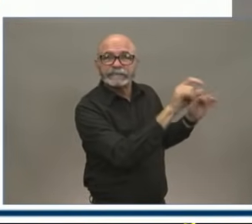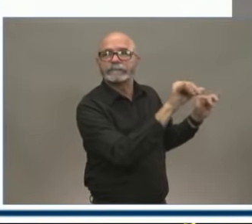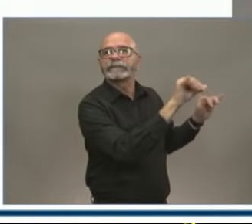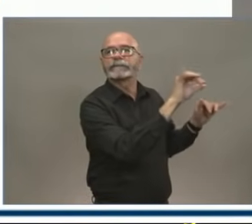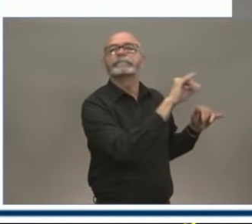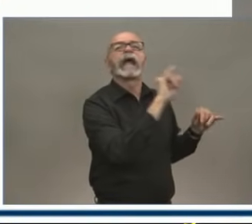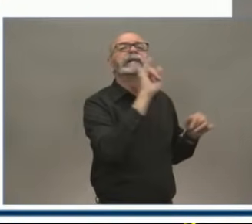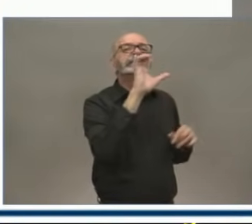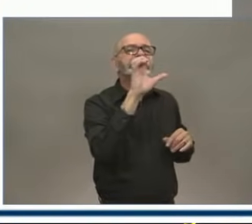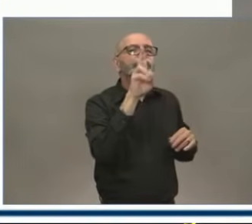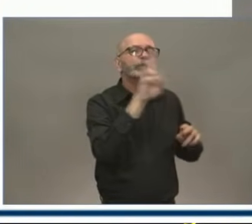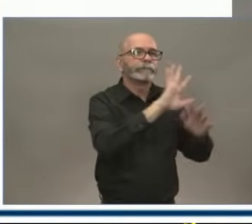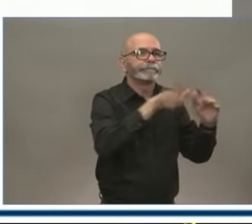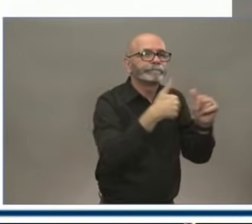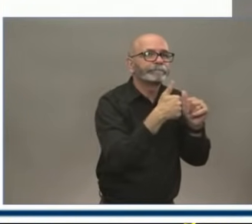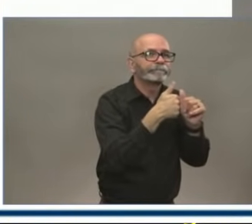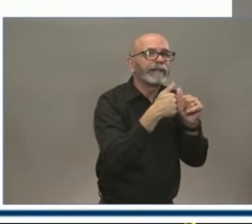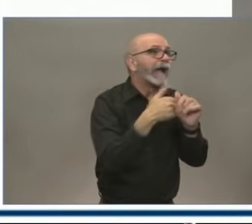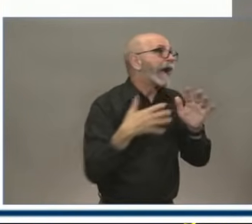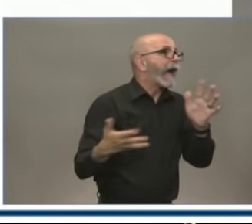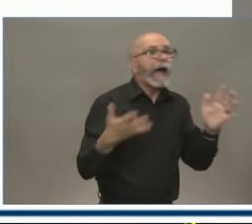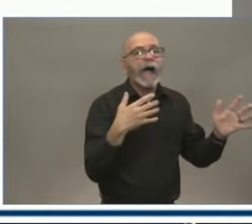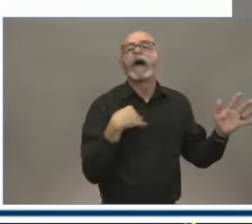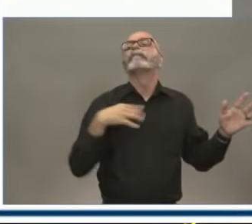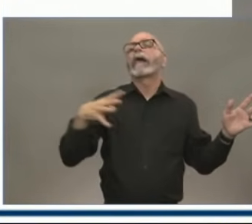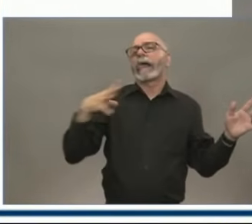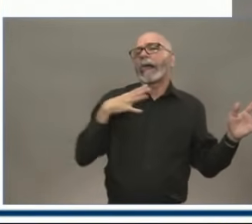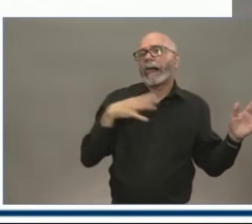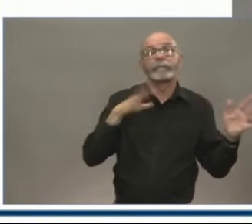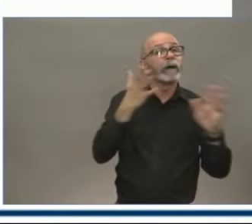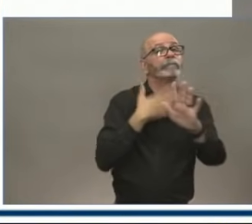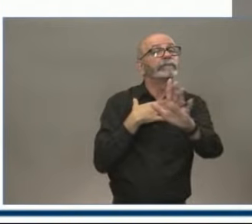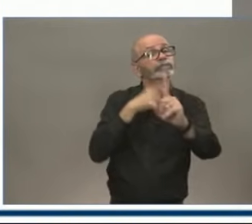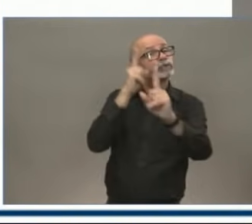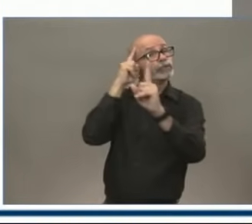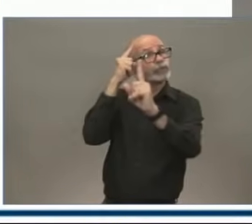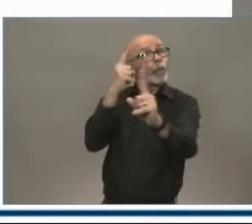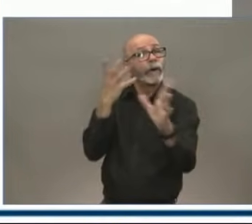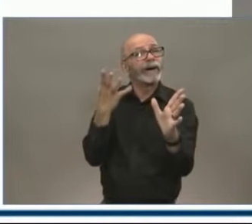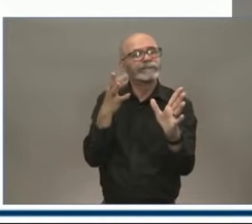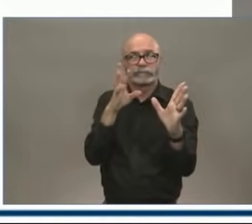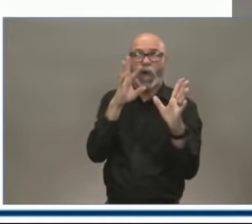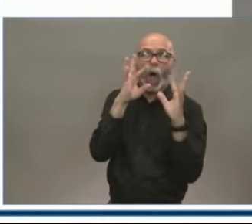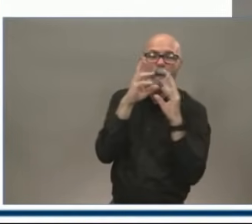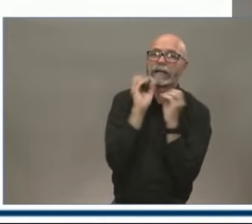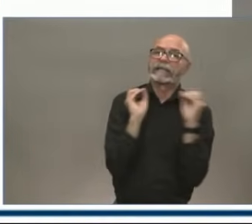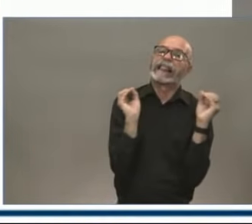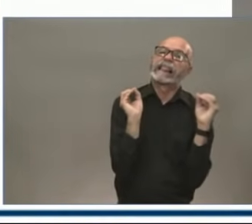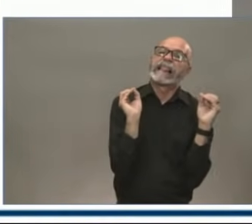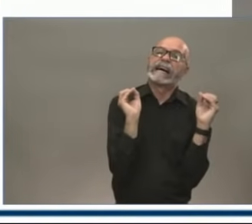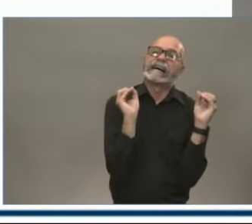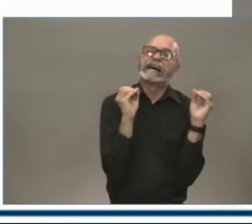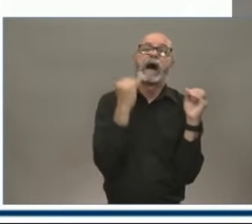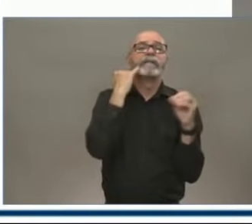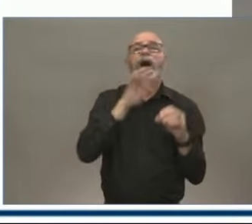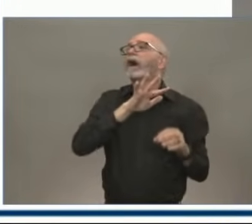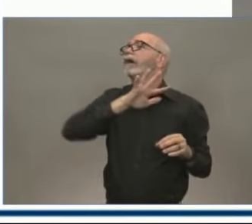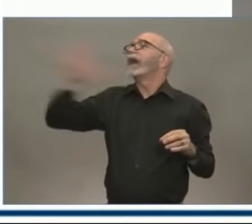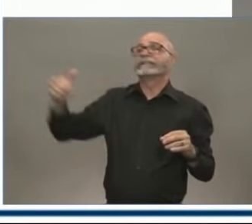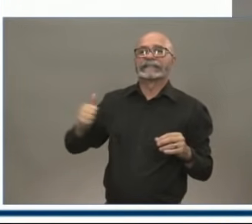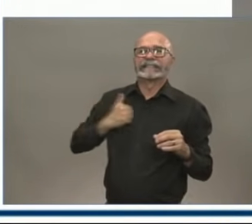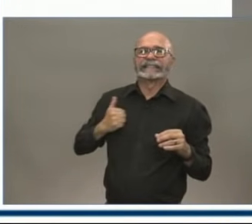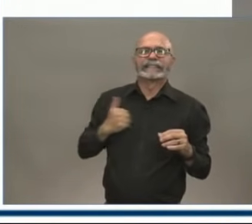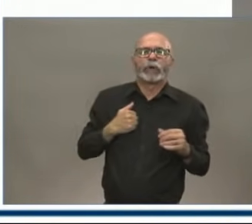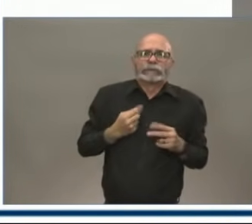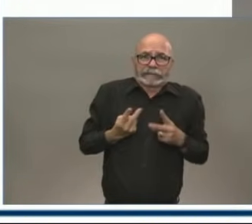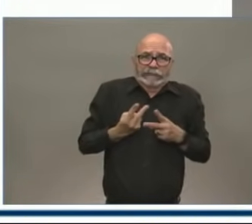to if necessary. Our whole goal is to not even have to do that. If you look around the rest of the country, they have significant